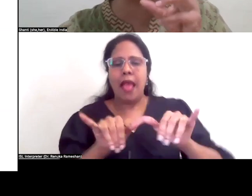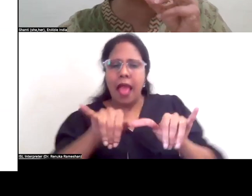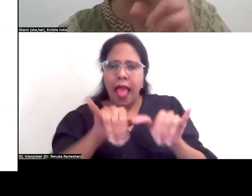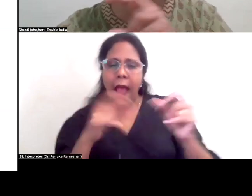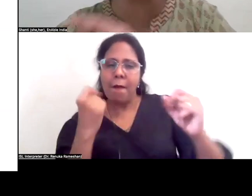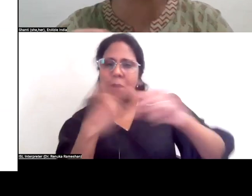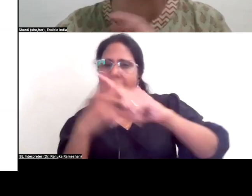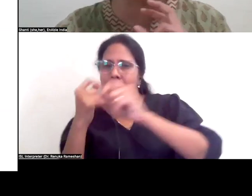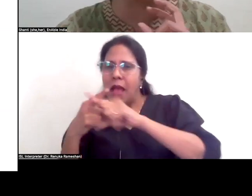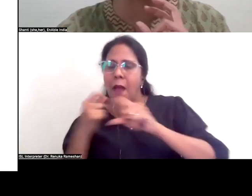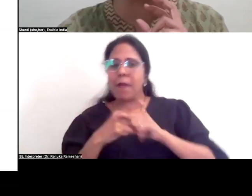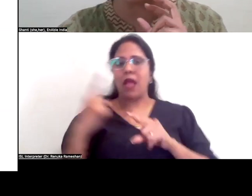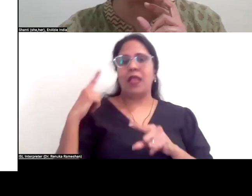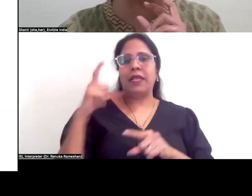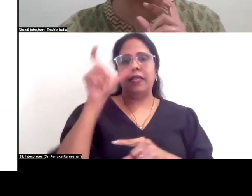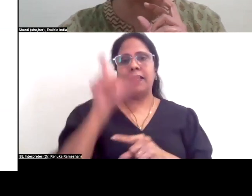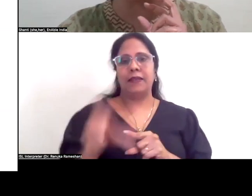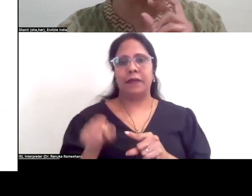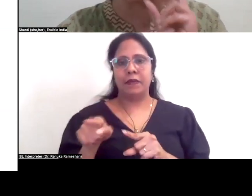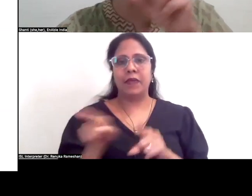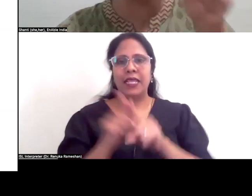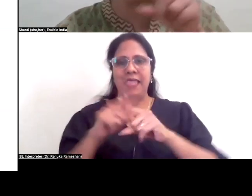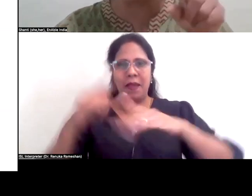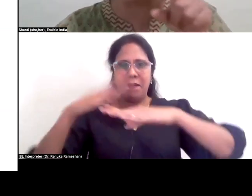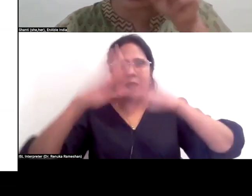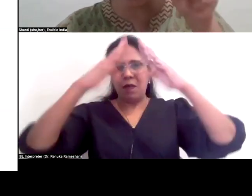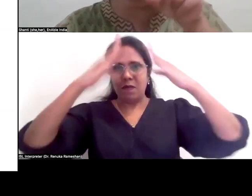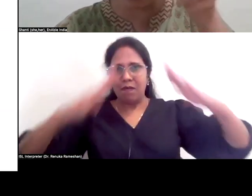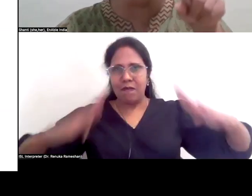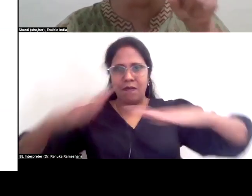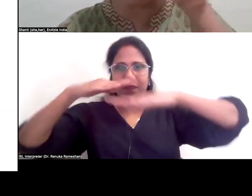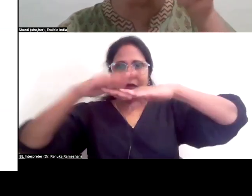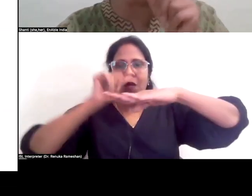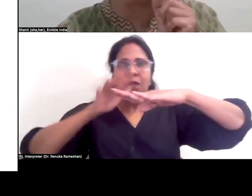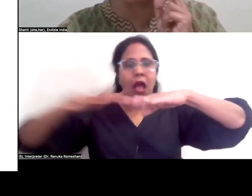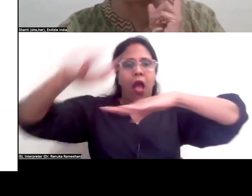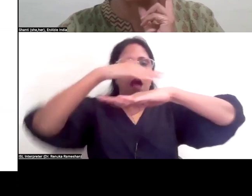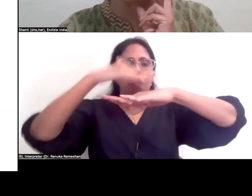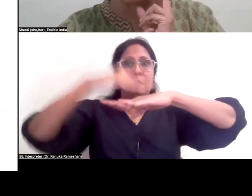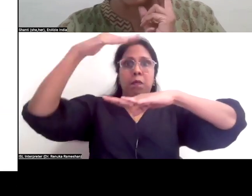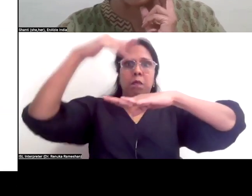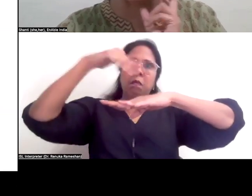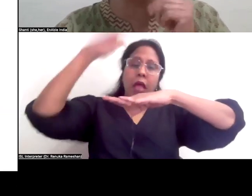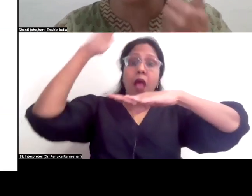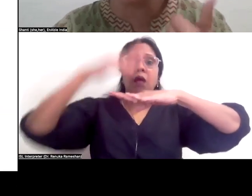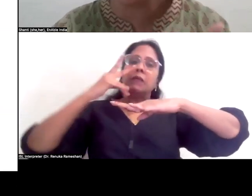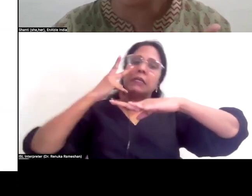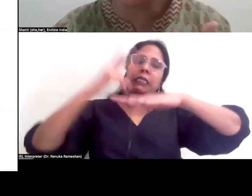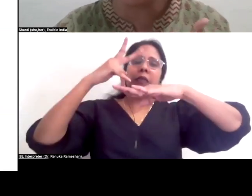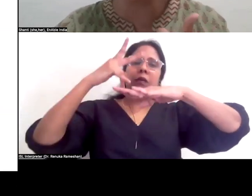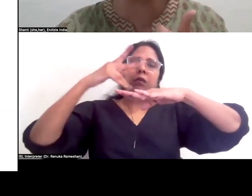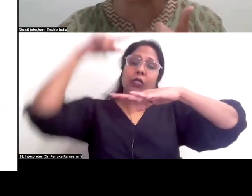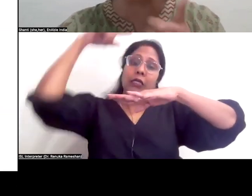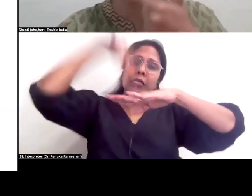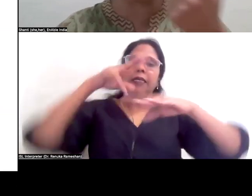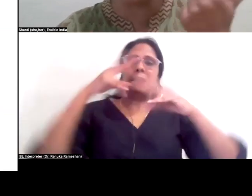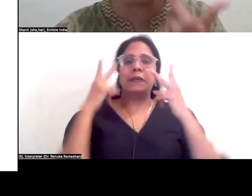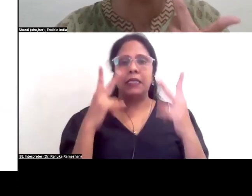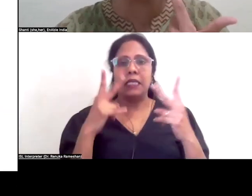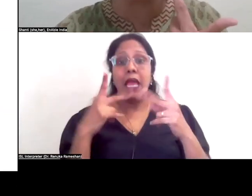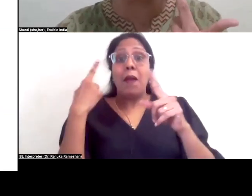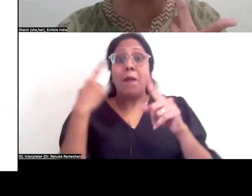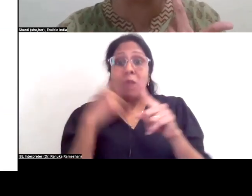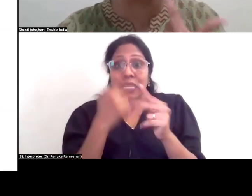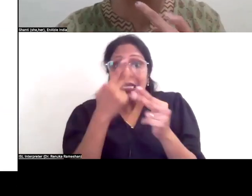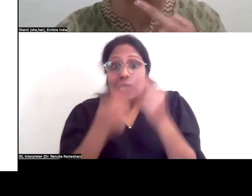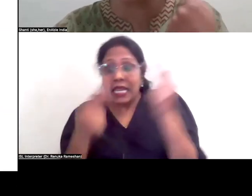adaptive leadership looks beyond the tip of the iceberg and not only at that small, at that. And it works on a change in narrative. The